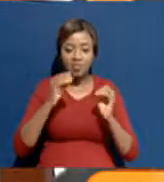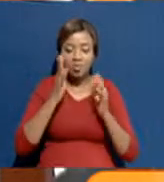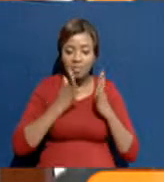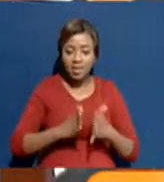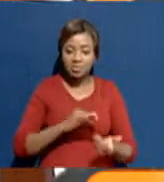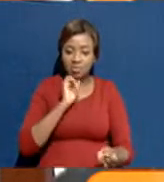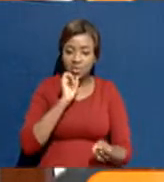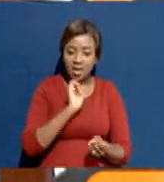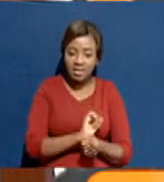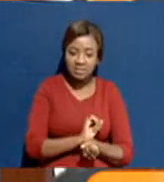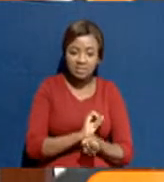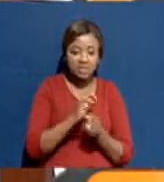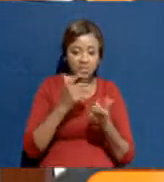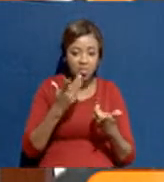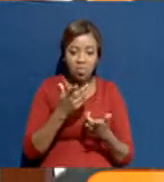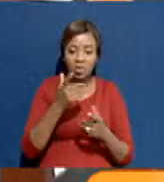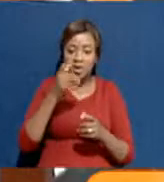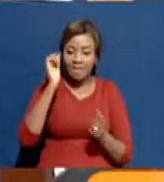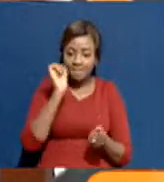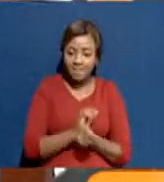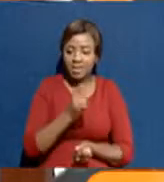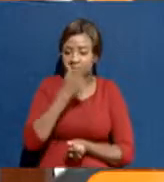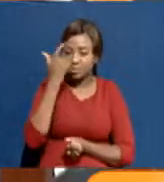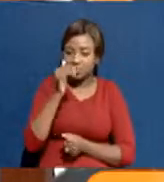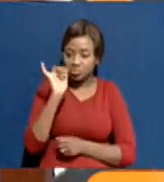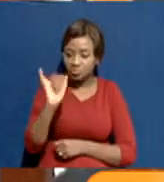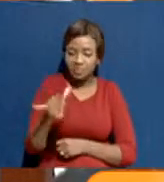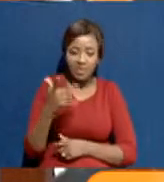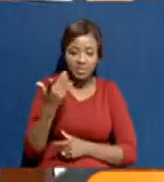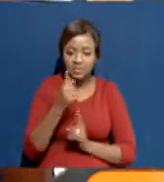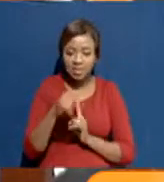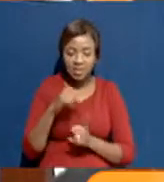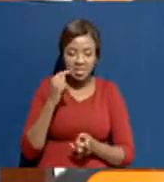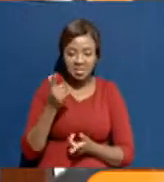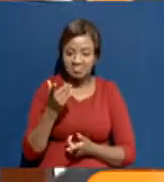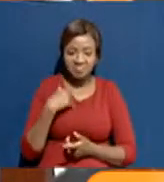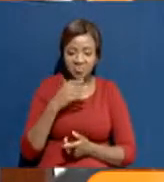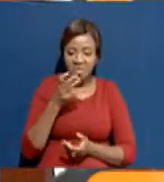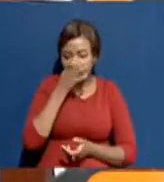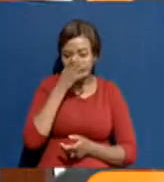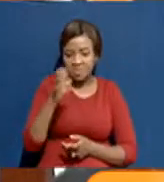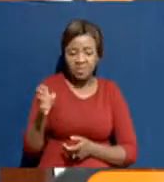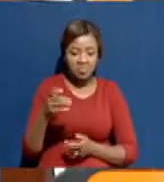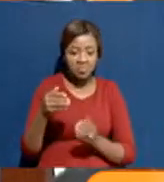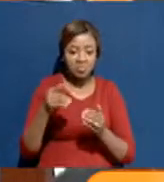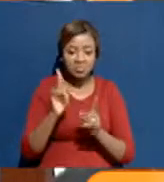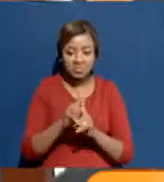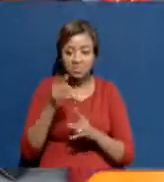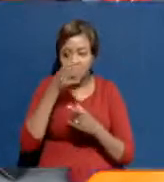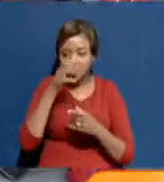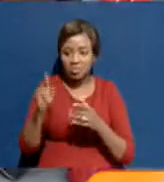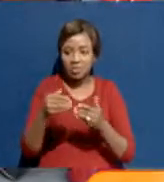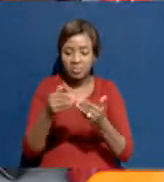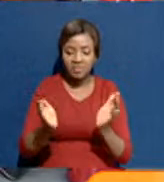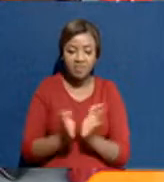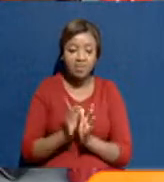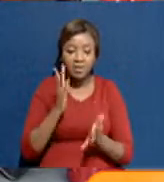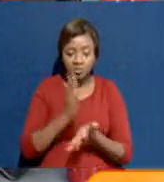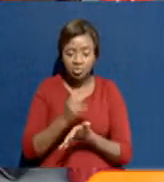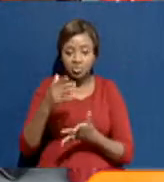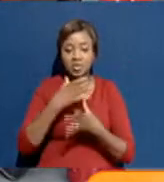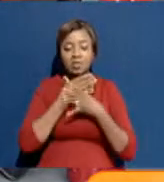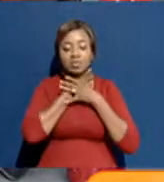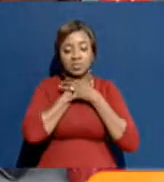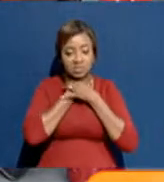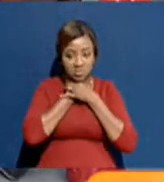charged. It appears that we have just forgotten about him and his family. Yeah. Yeah. And you say he was strangled, right? Yes. That's a crime of